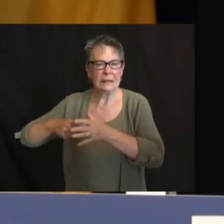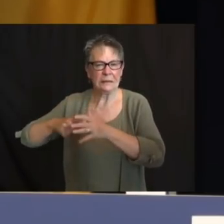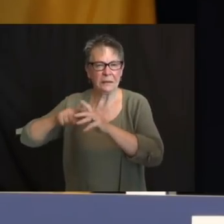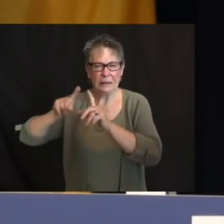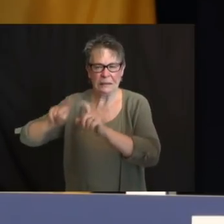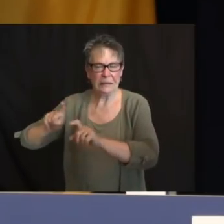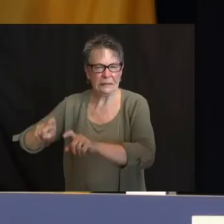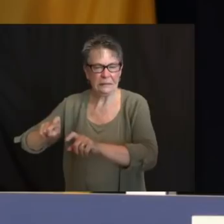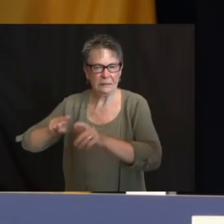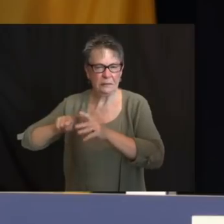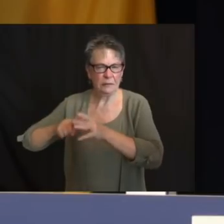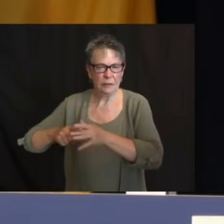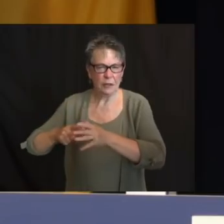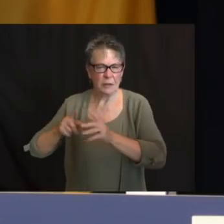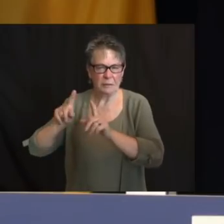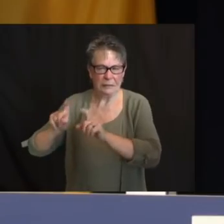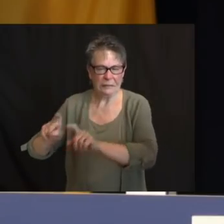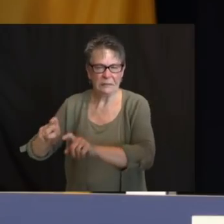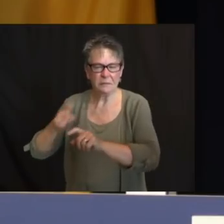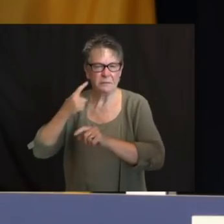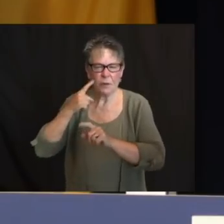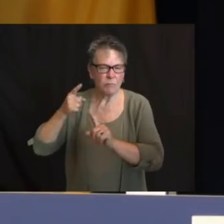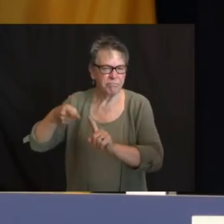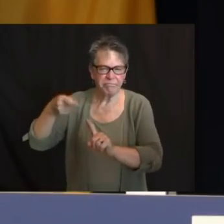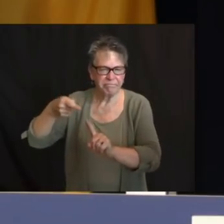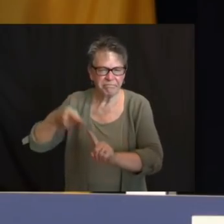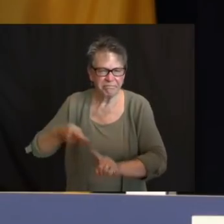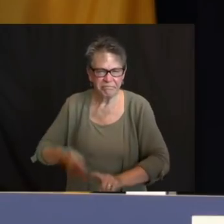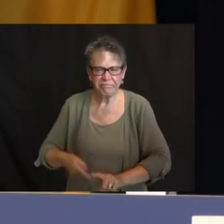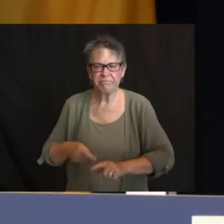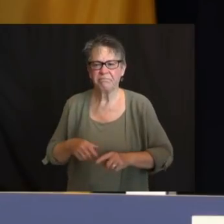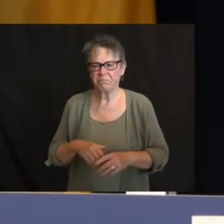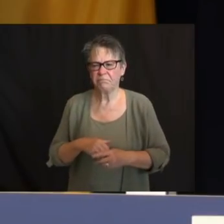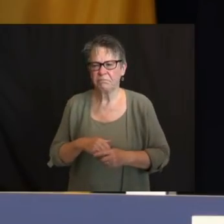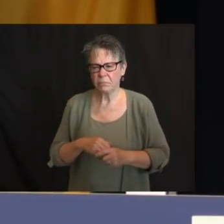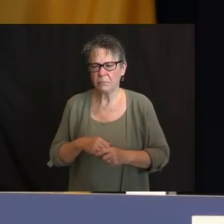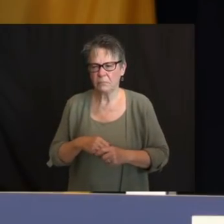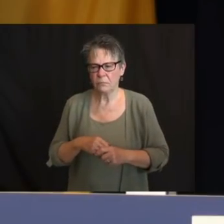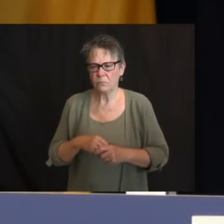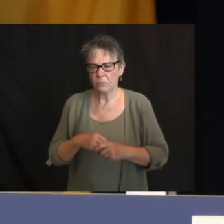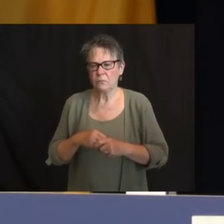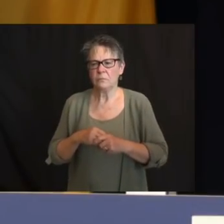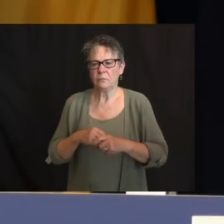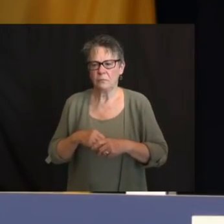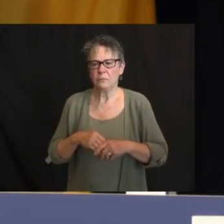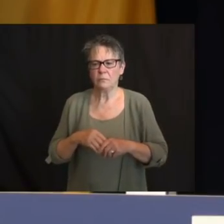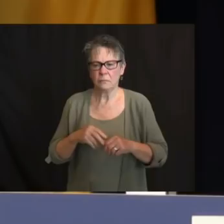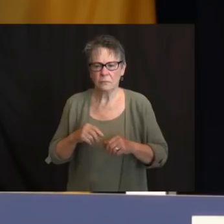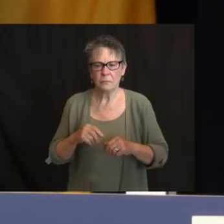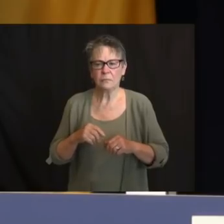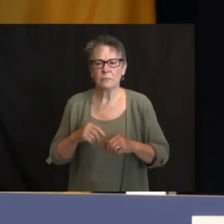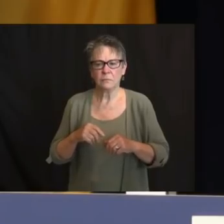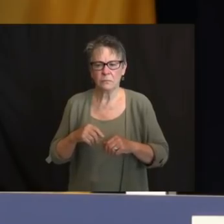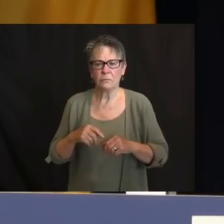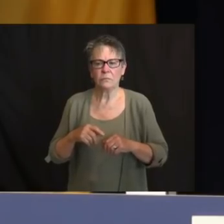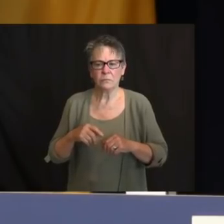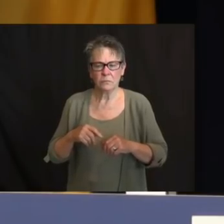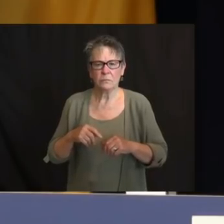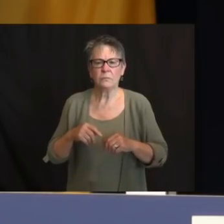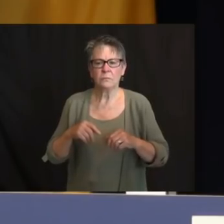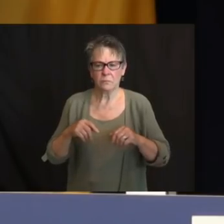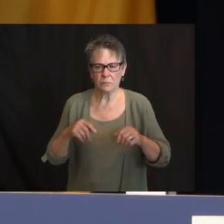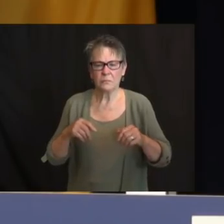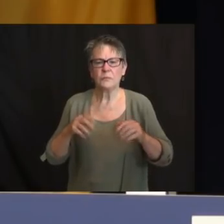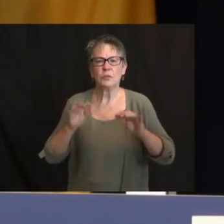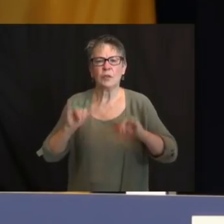to increase access to testing. We encourage residents to get tested. COVID-19 is still circulating in the